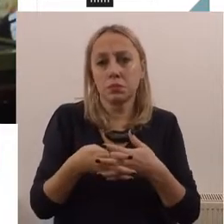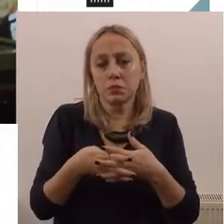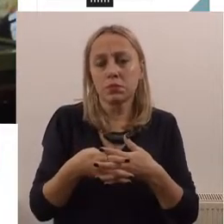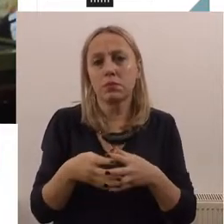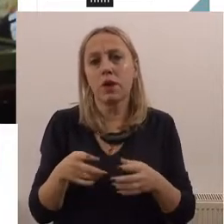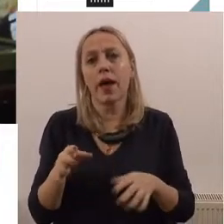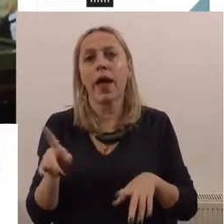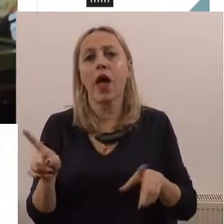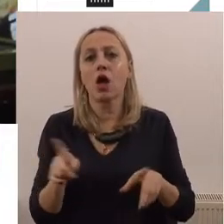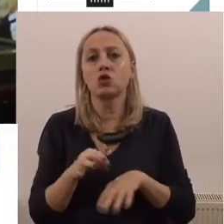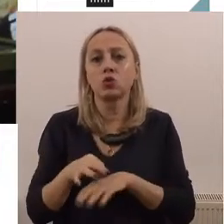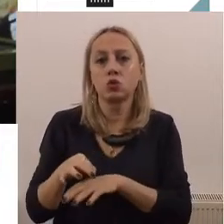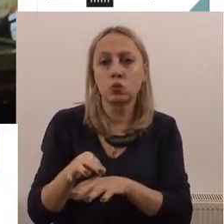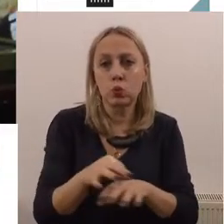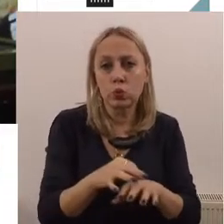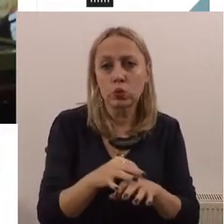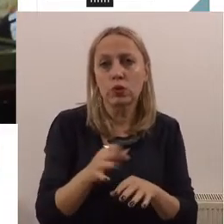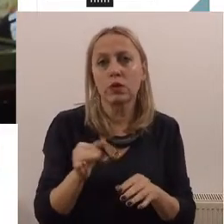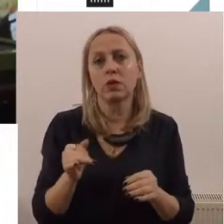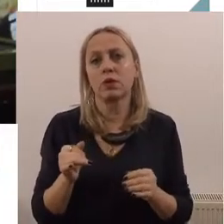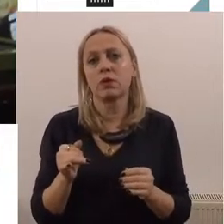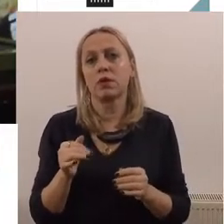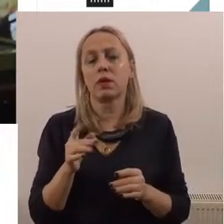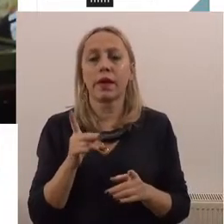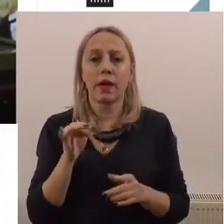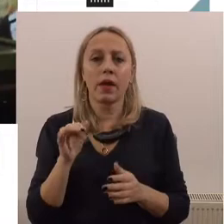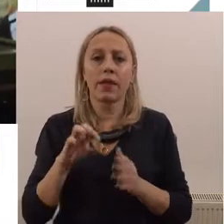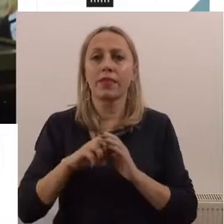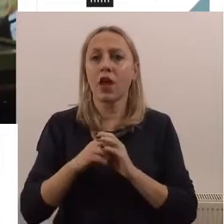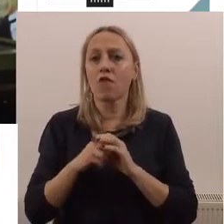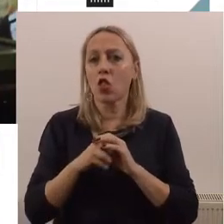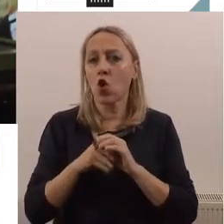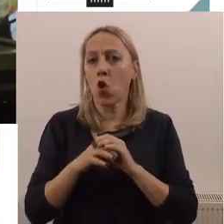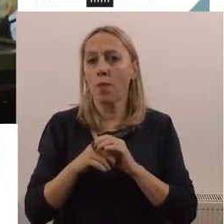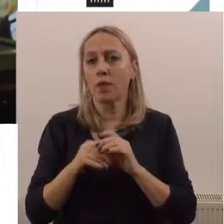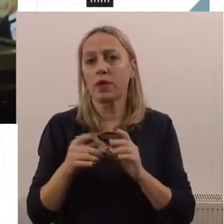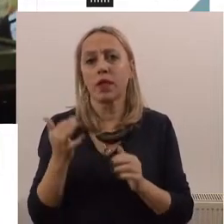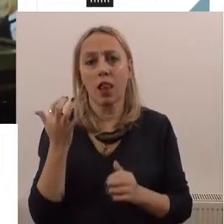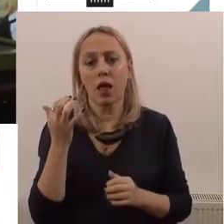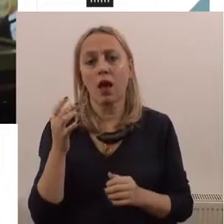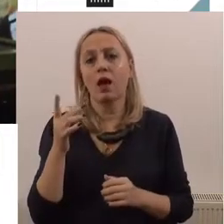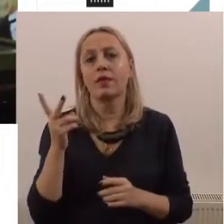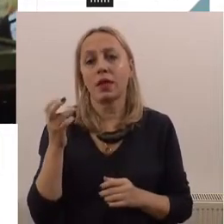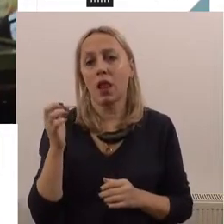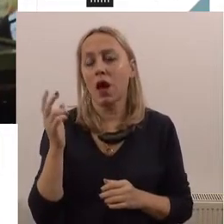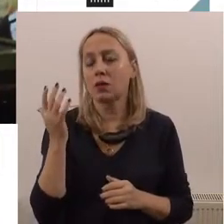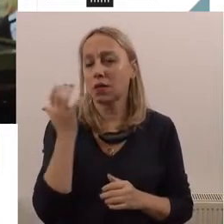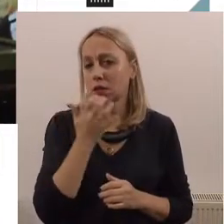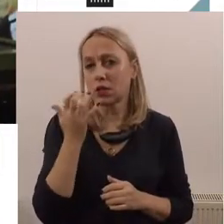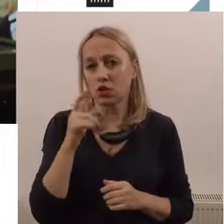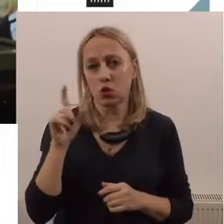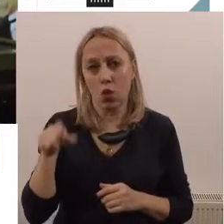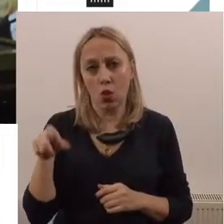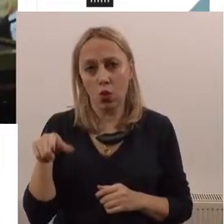but segregated, seemingly. For example,